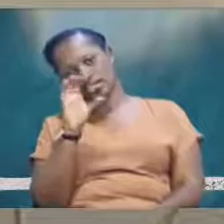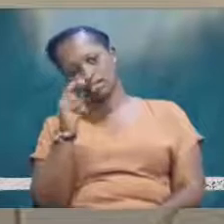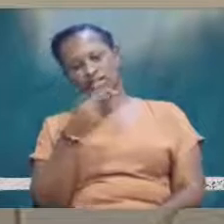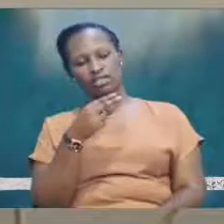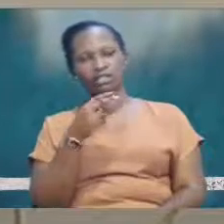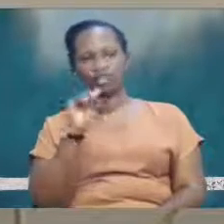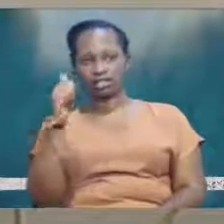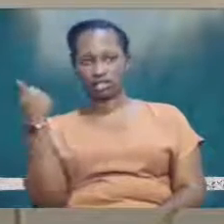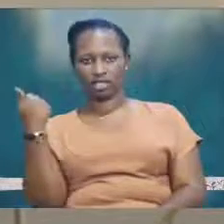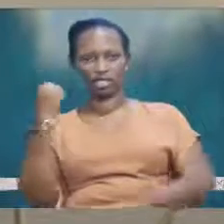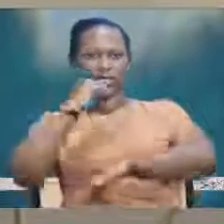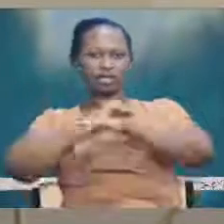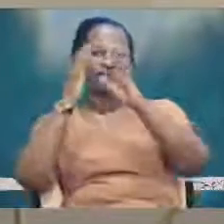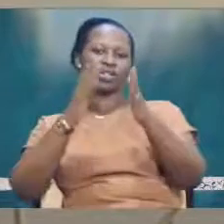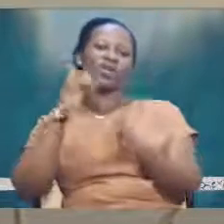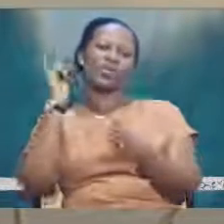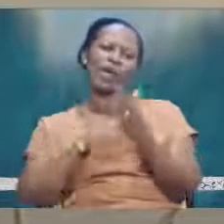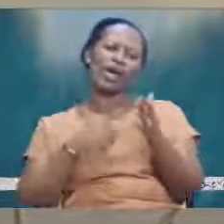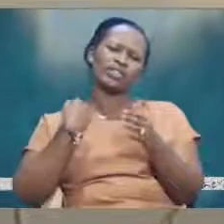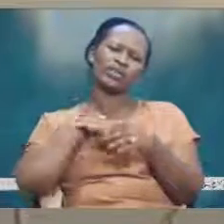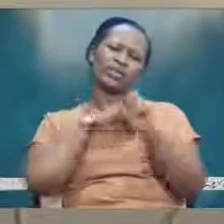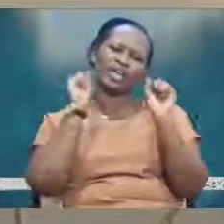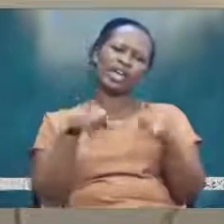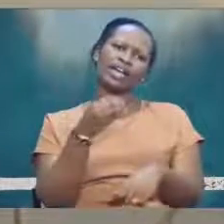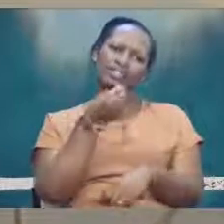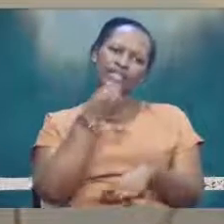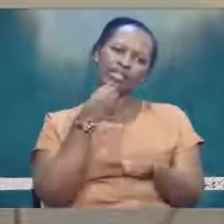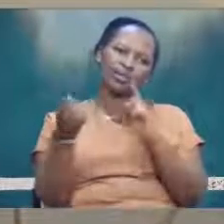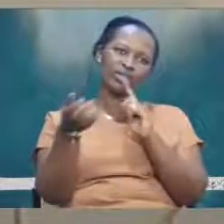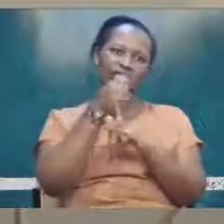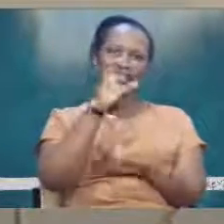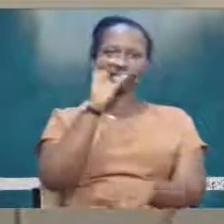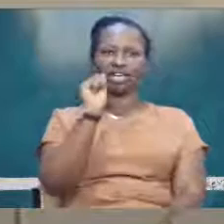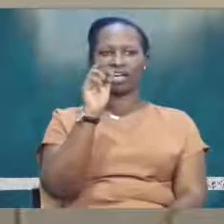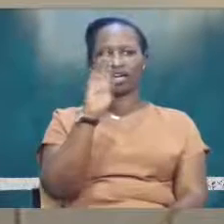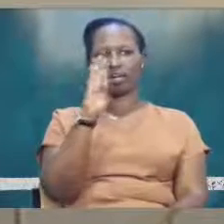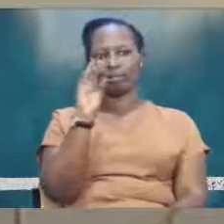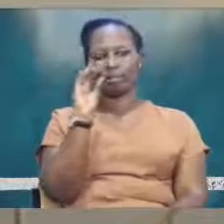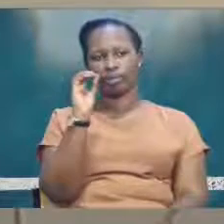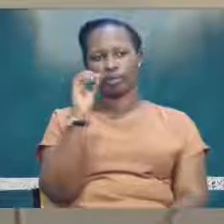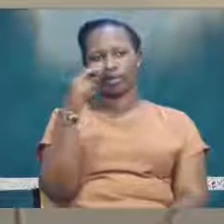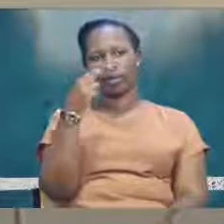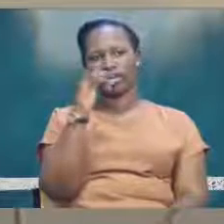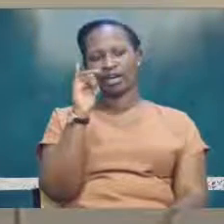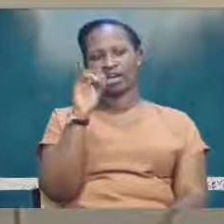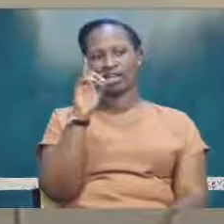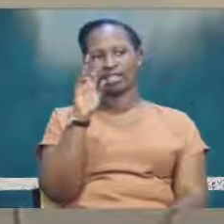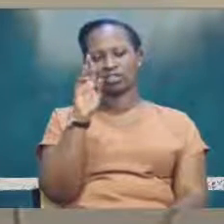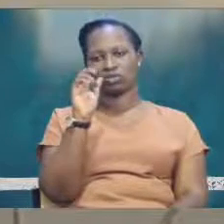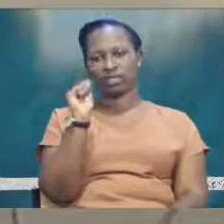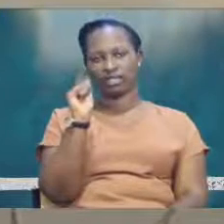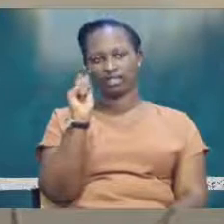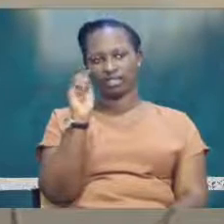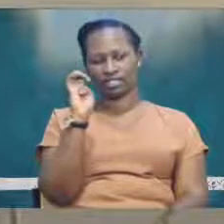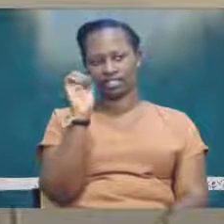Students, what can we eat to get carbohydrates? We can